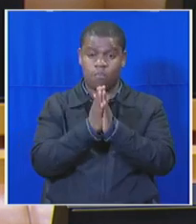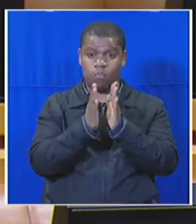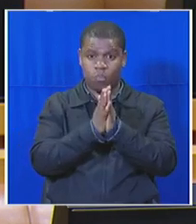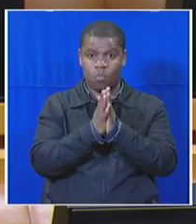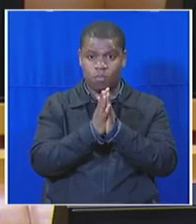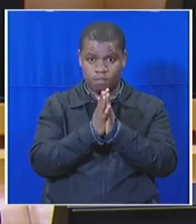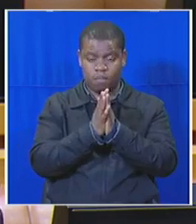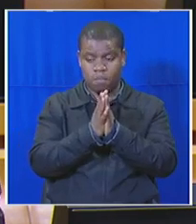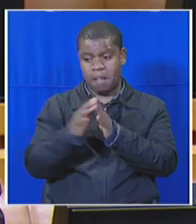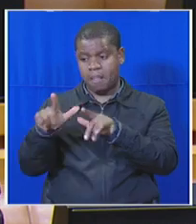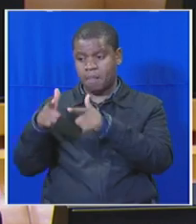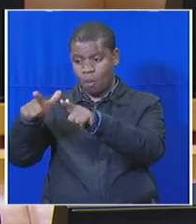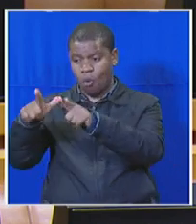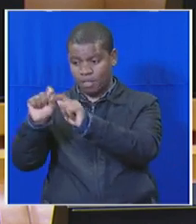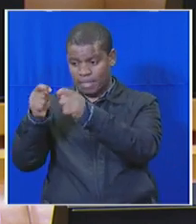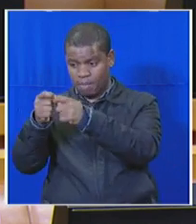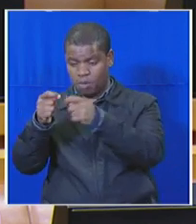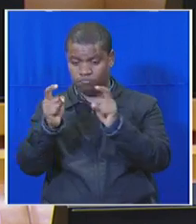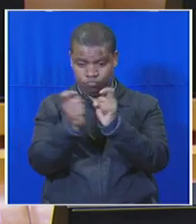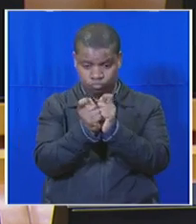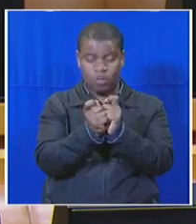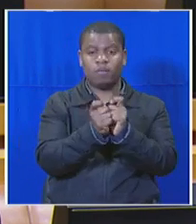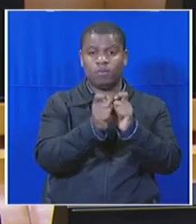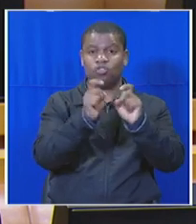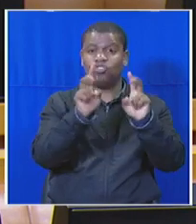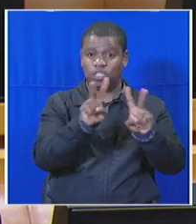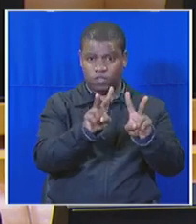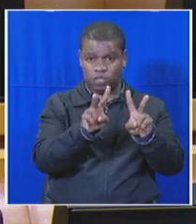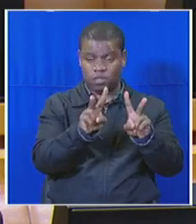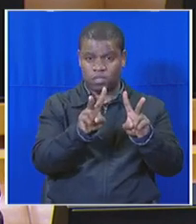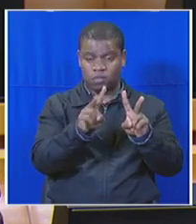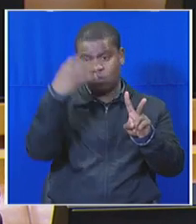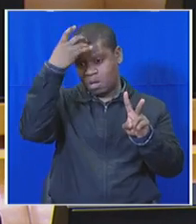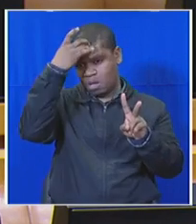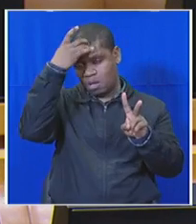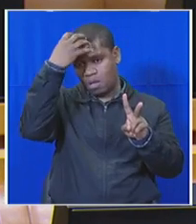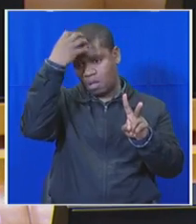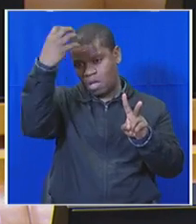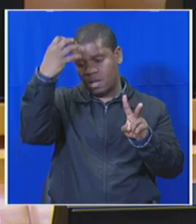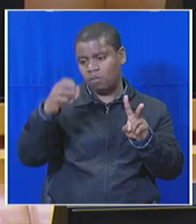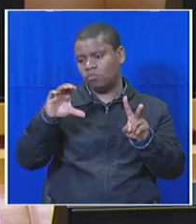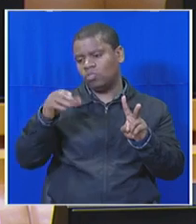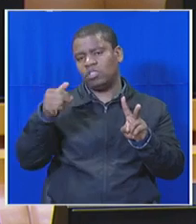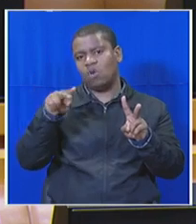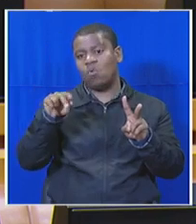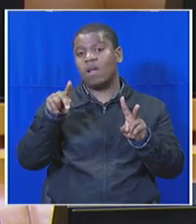legend. Acknowledges that the showbiz mogul King Chauke, in partnership with the Chabane family, launches the